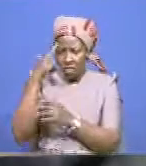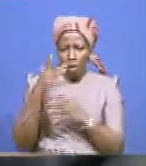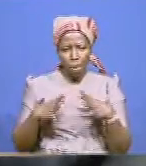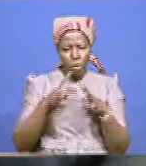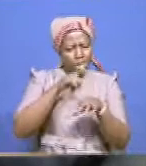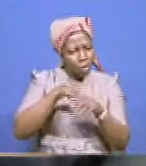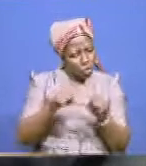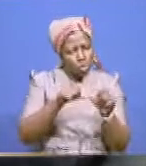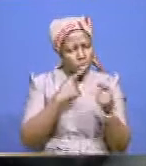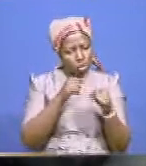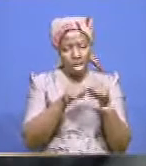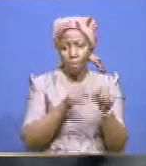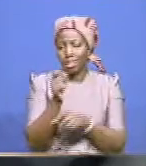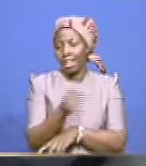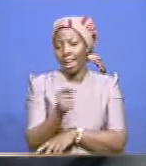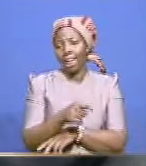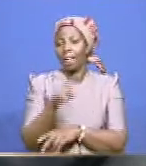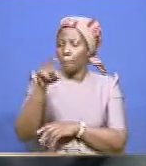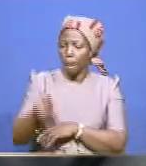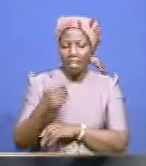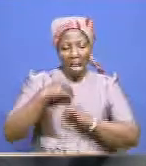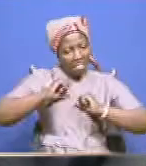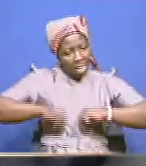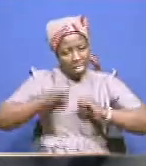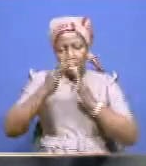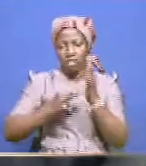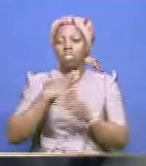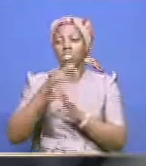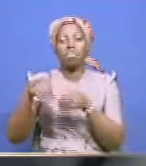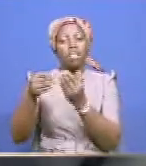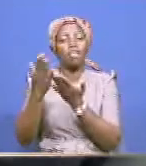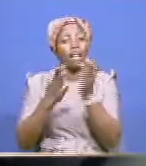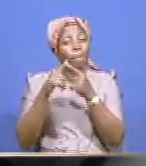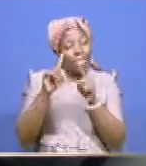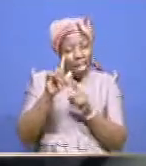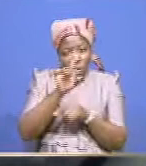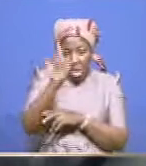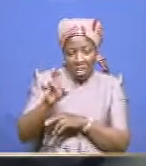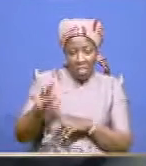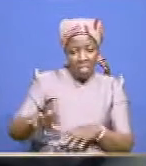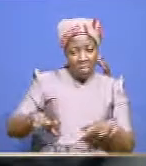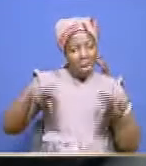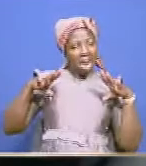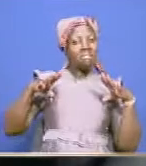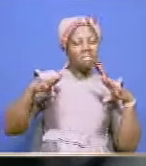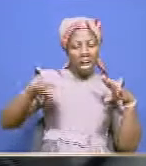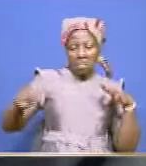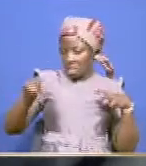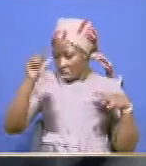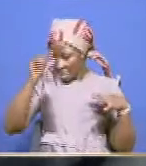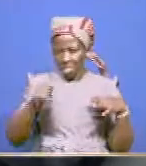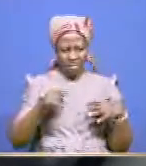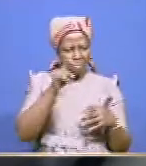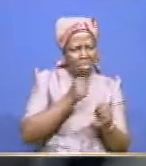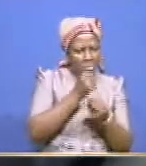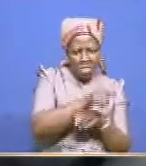for the salaries. So there must be a compromise if we have to deliver these services. But the question of ego in county government, that you must do this, I don't want to do this, it